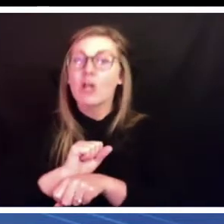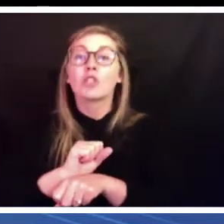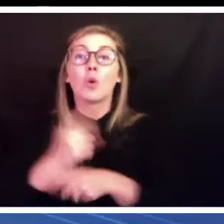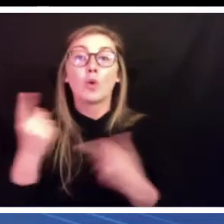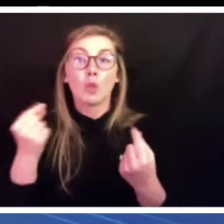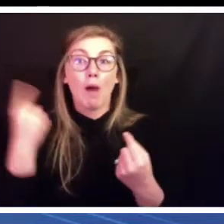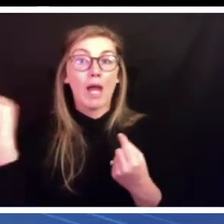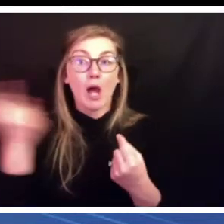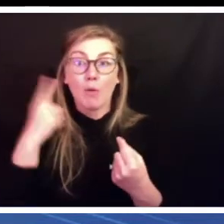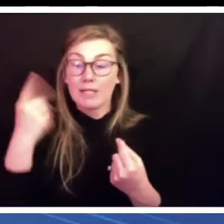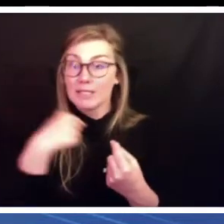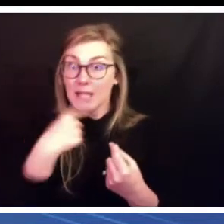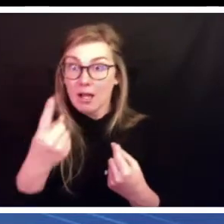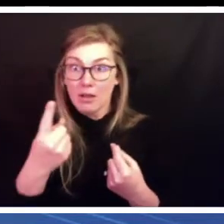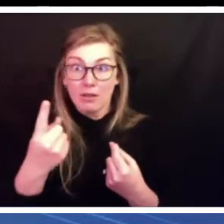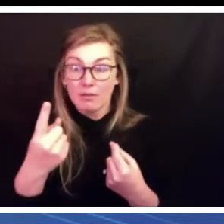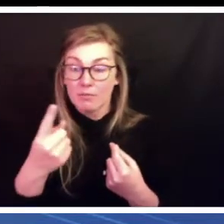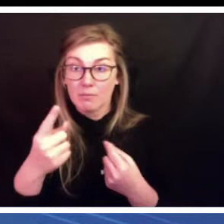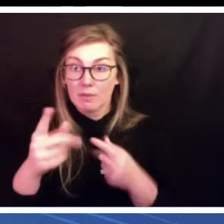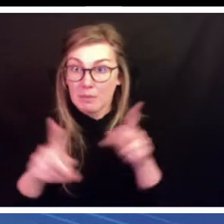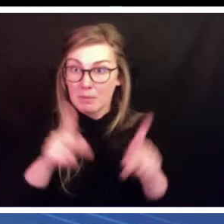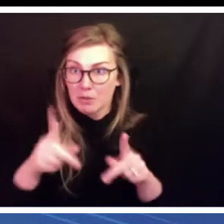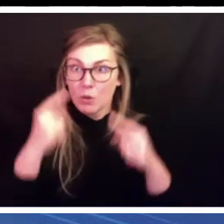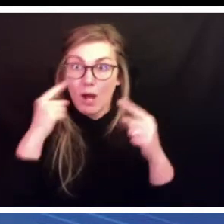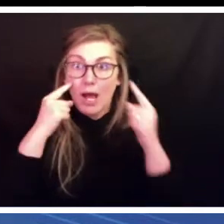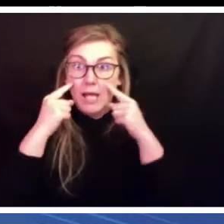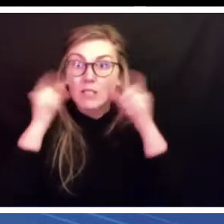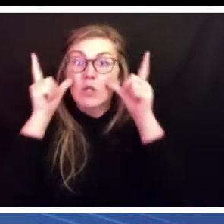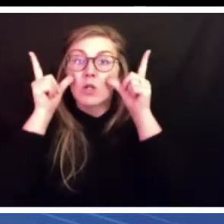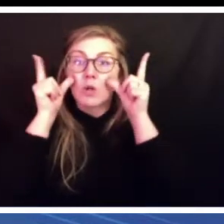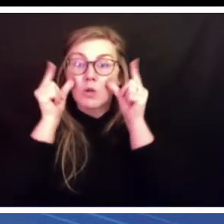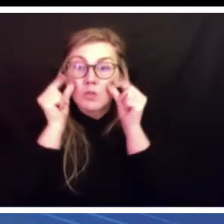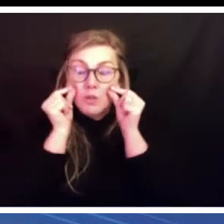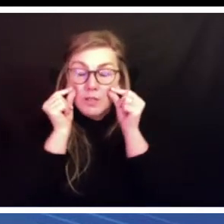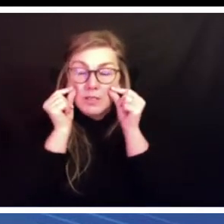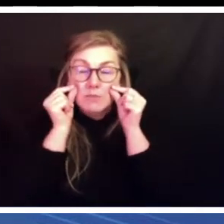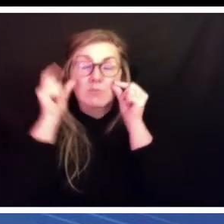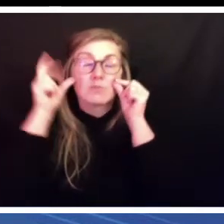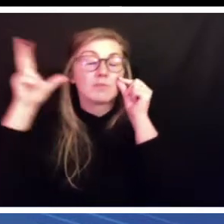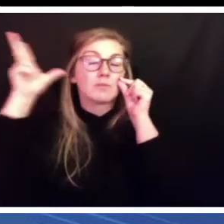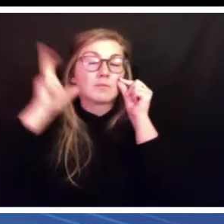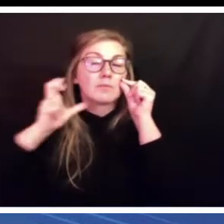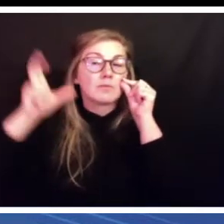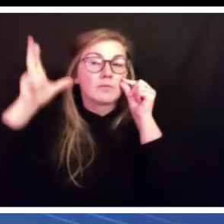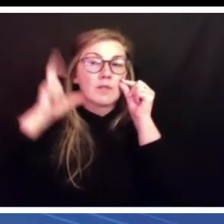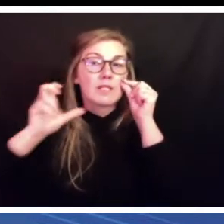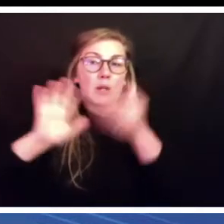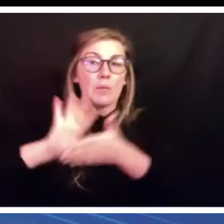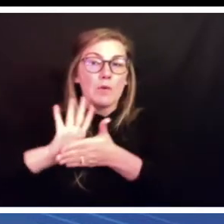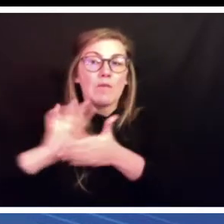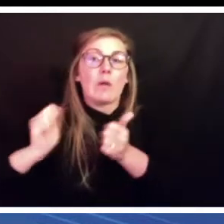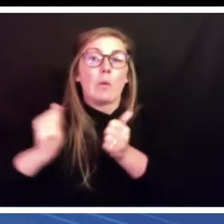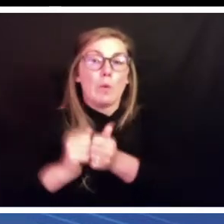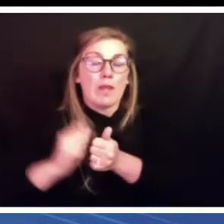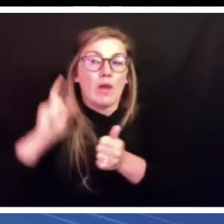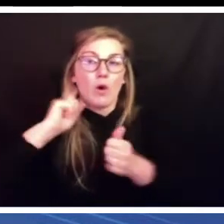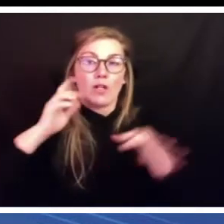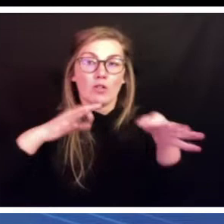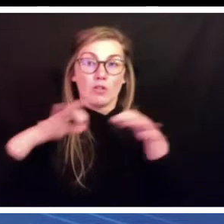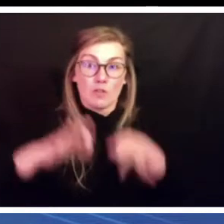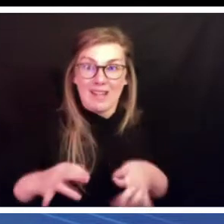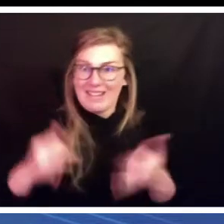open your eyes and tell me what happened to you at that moment. Did you understand why this is so important? And everybody does